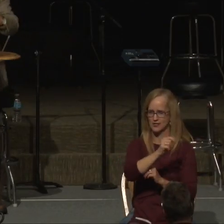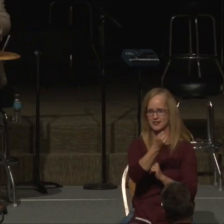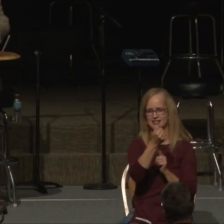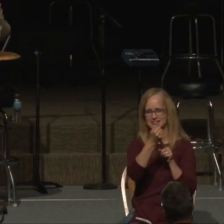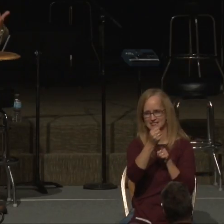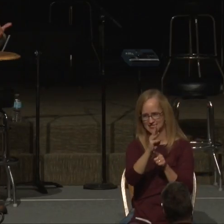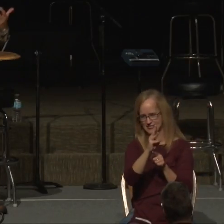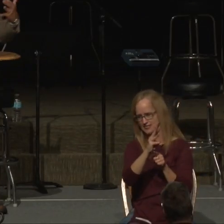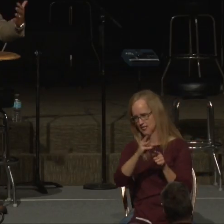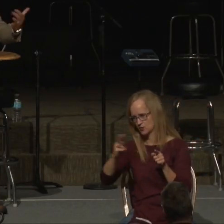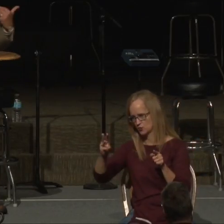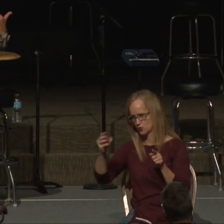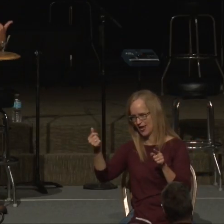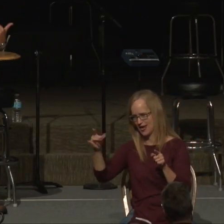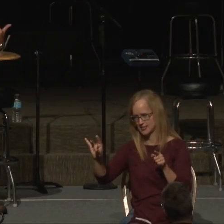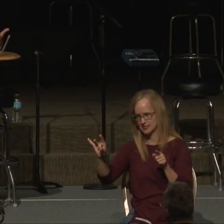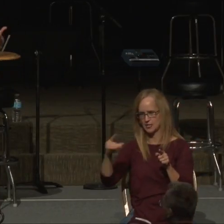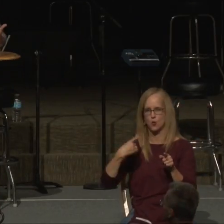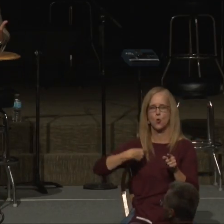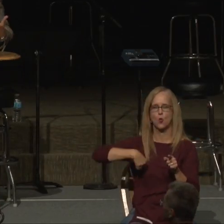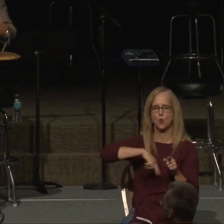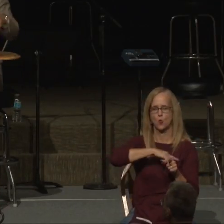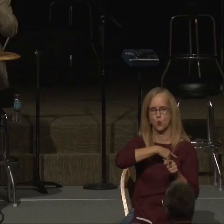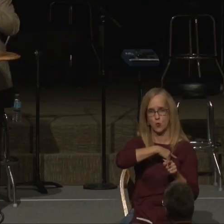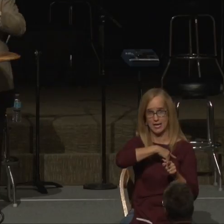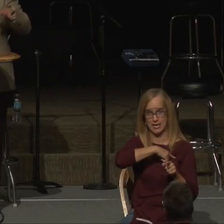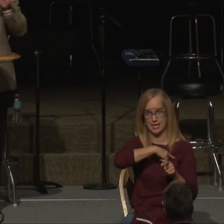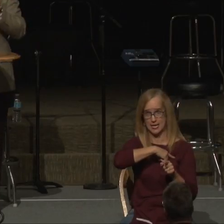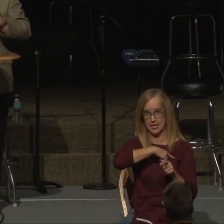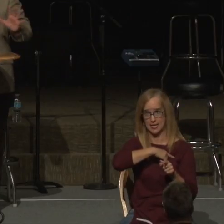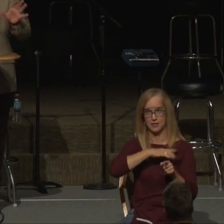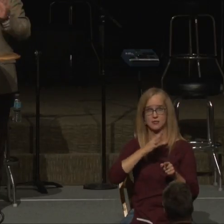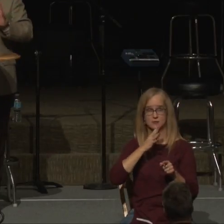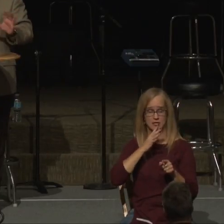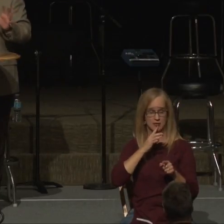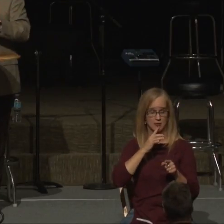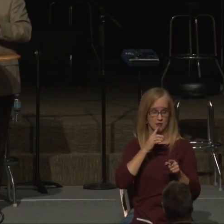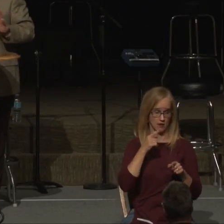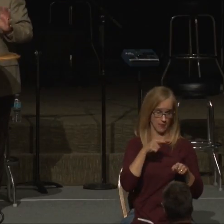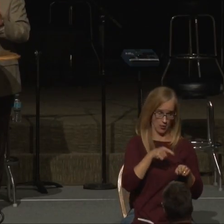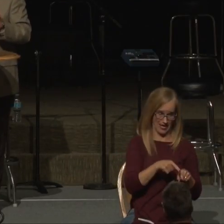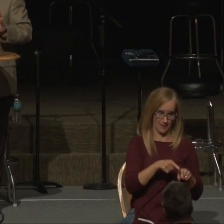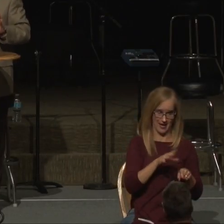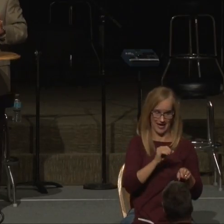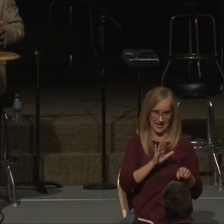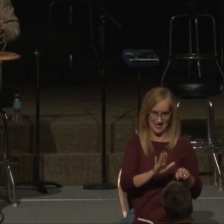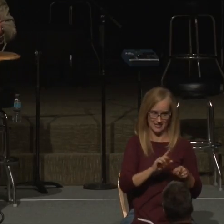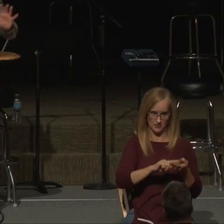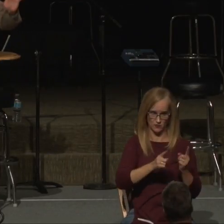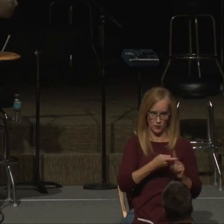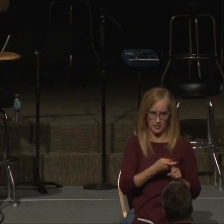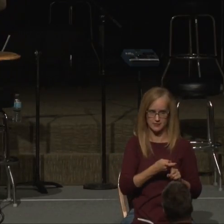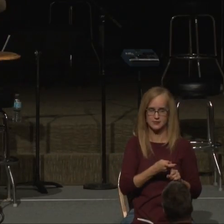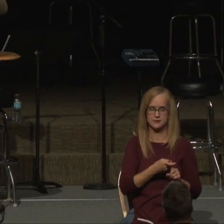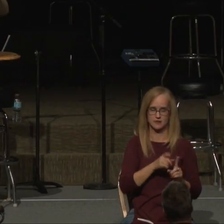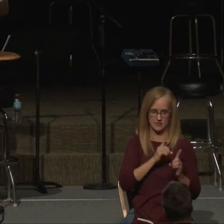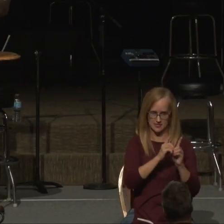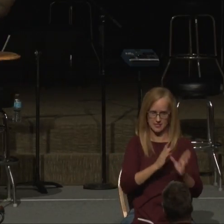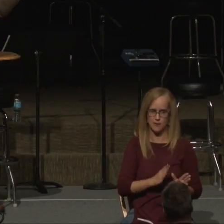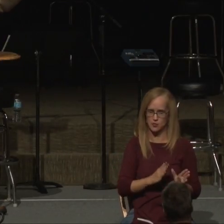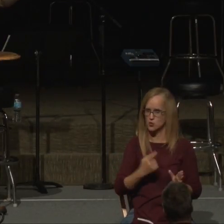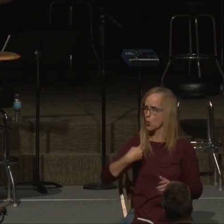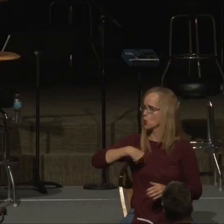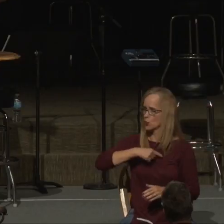through 18, Peter writes, "For we," speaking of him and his compadres, the disciples, "we did not